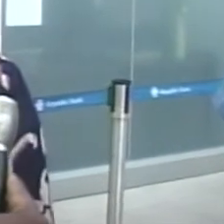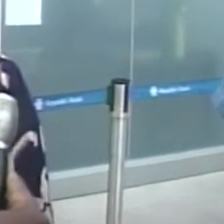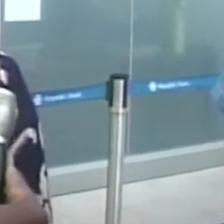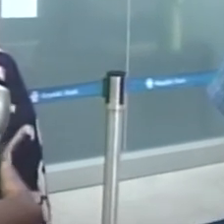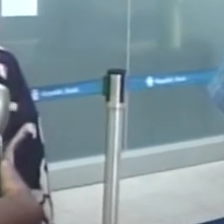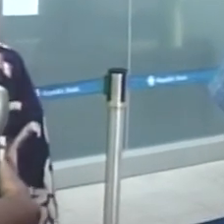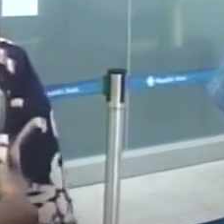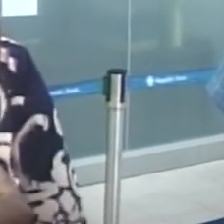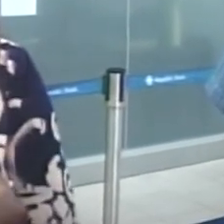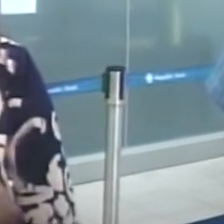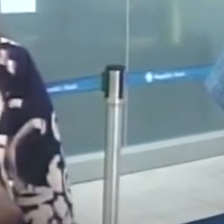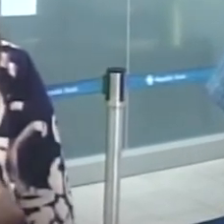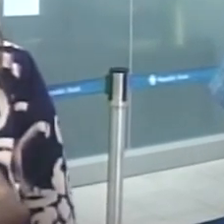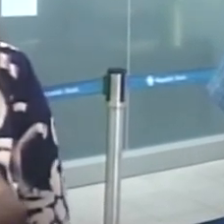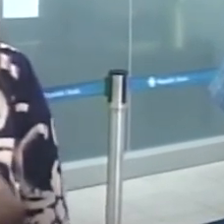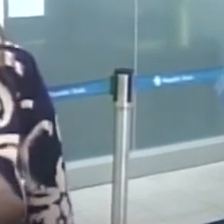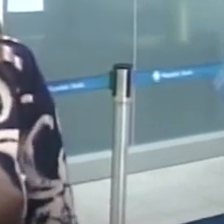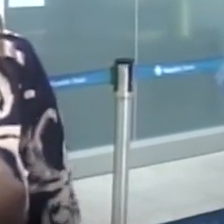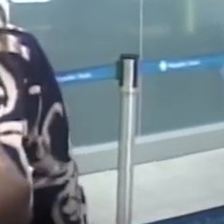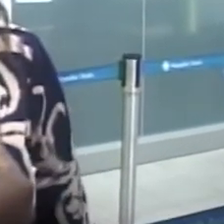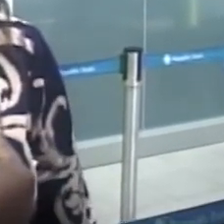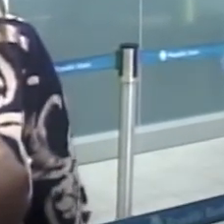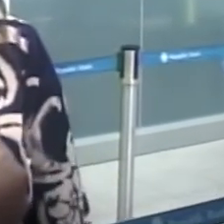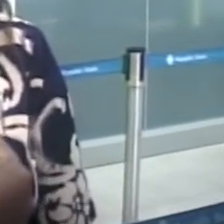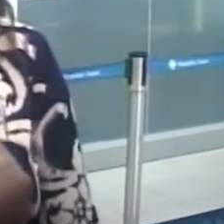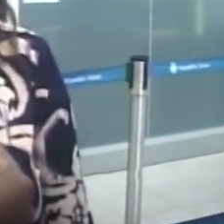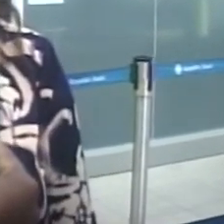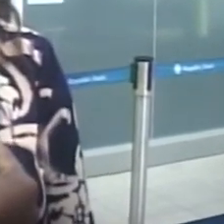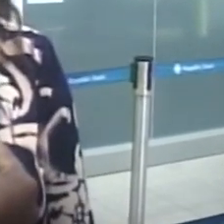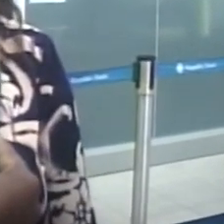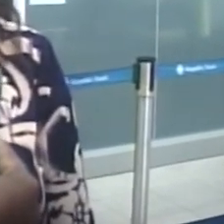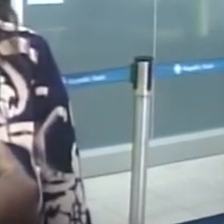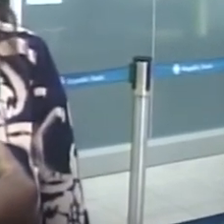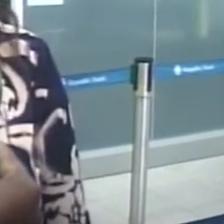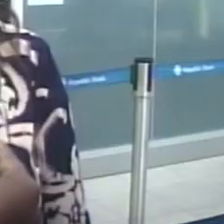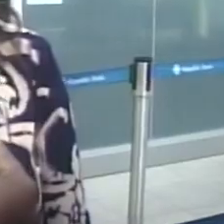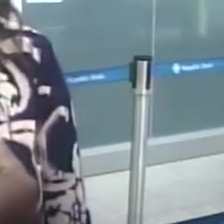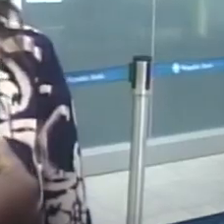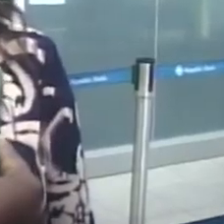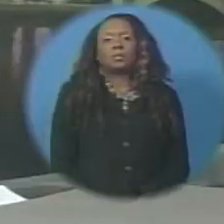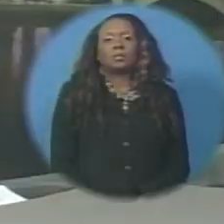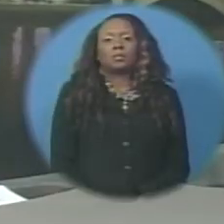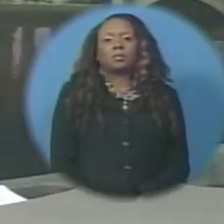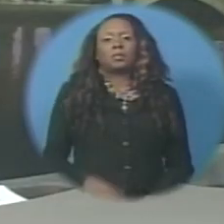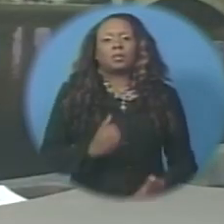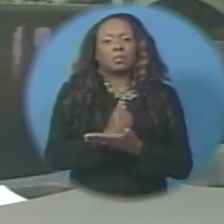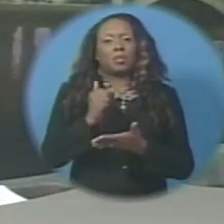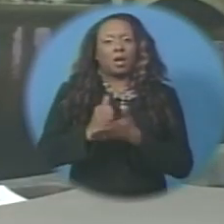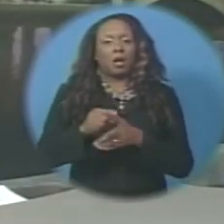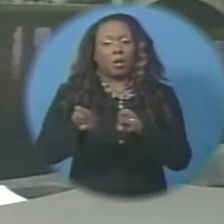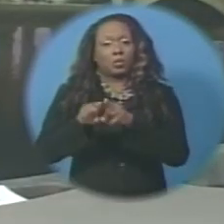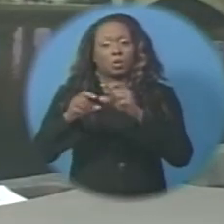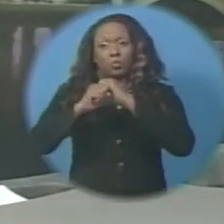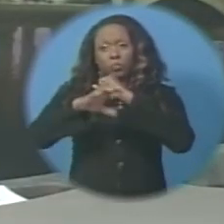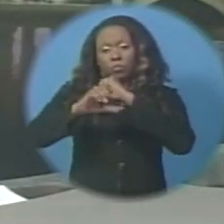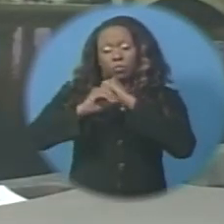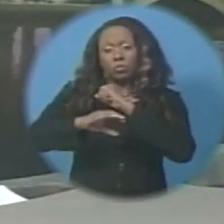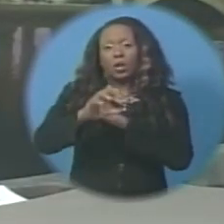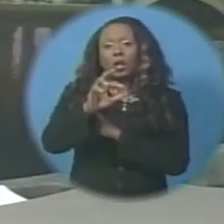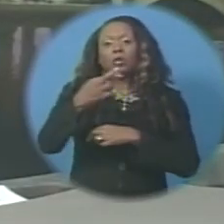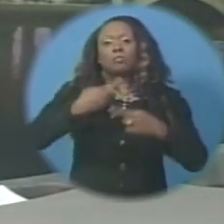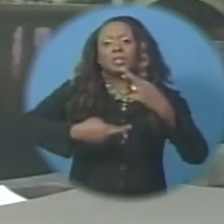and the junior level staff or the committee. It is something that is looked at from the top down. The bank will also be